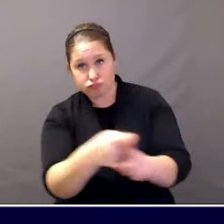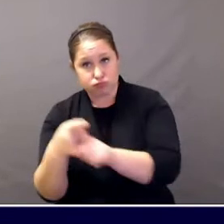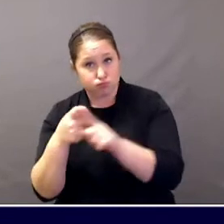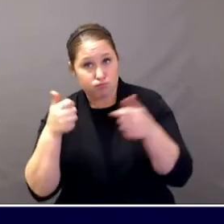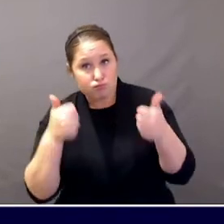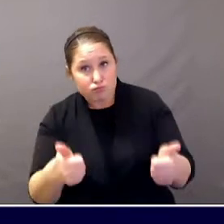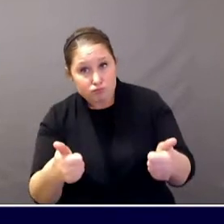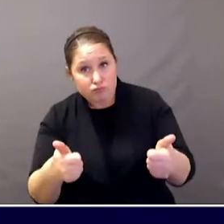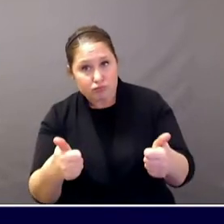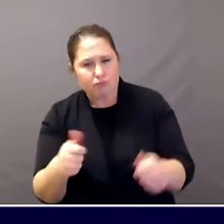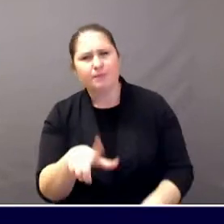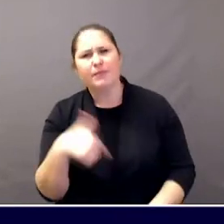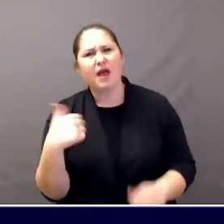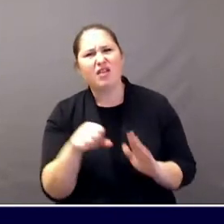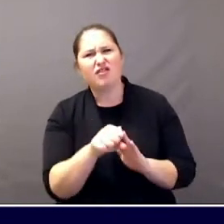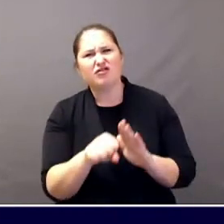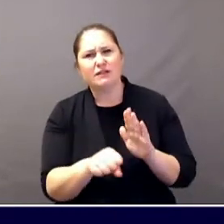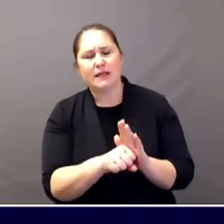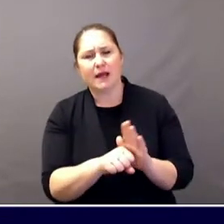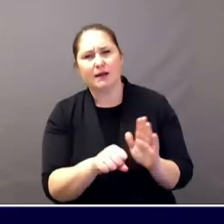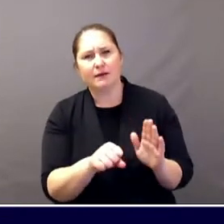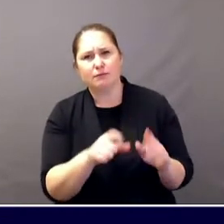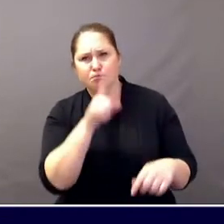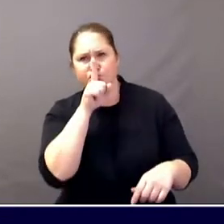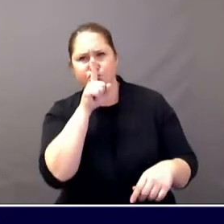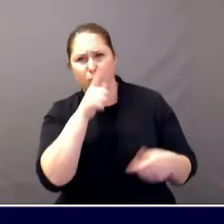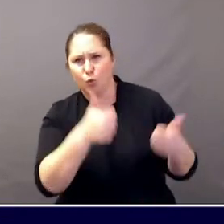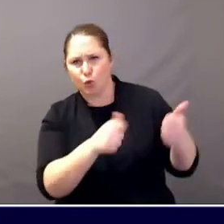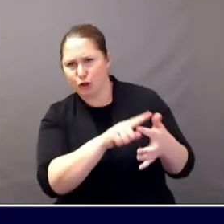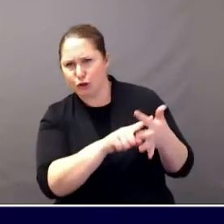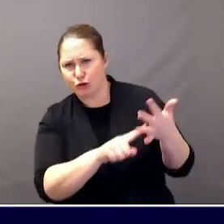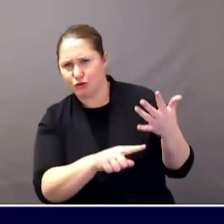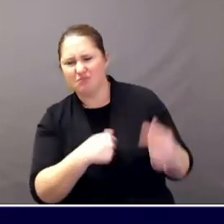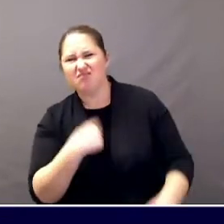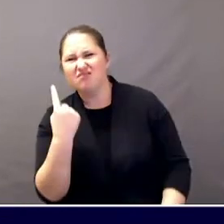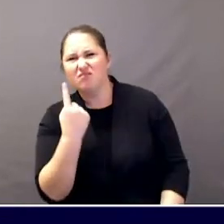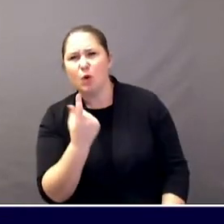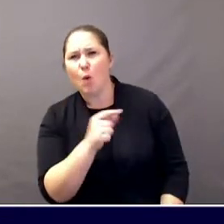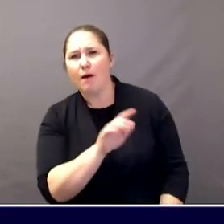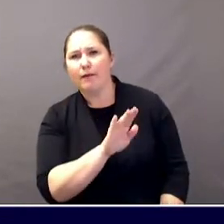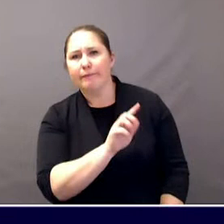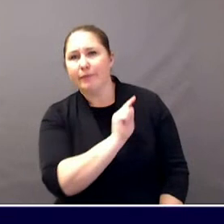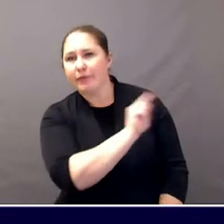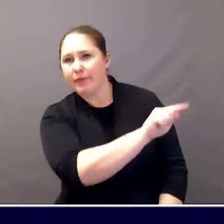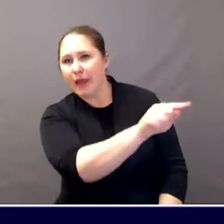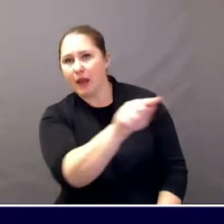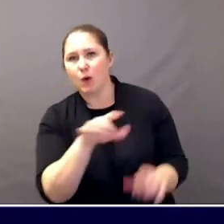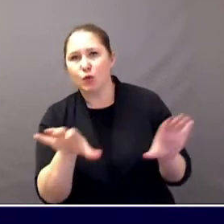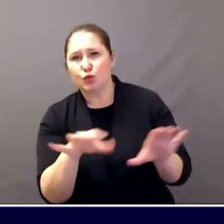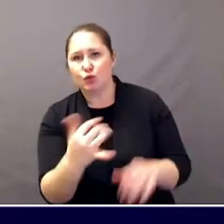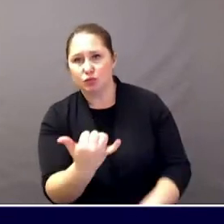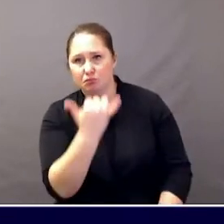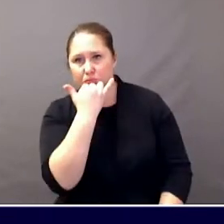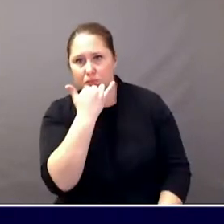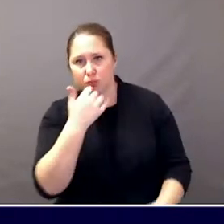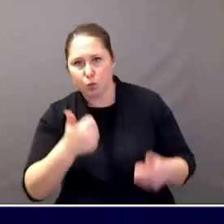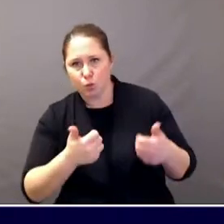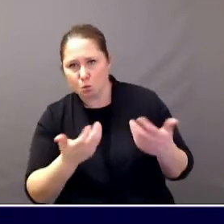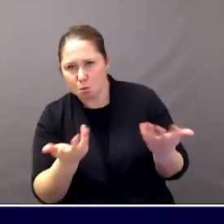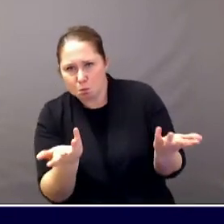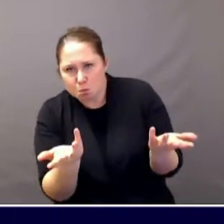what are some of these other states doing incorrectly? Incorrectly? I can't say.